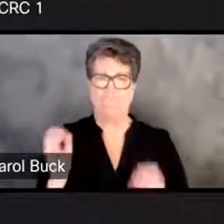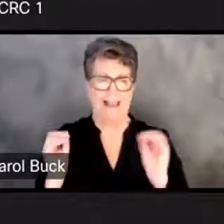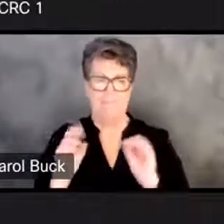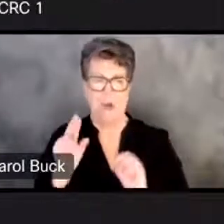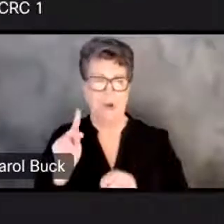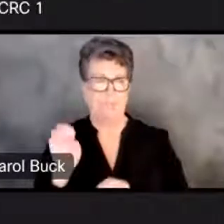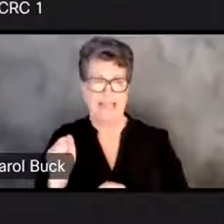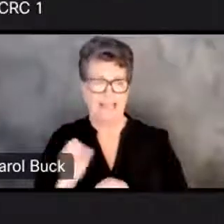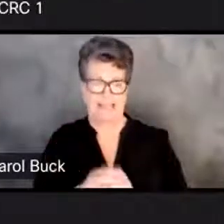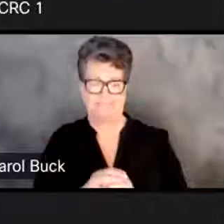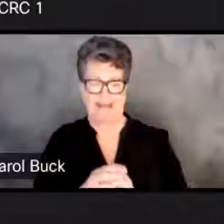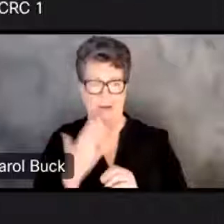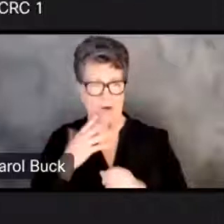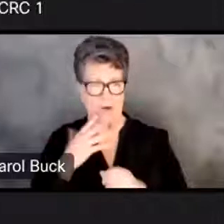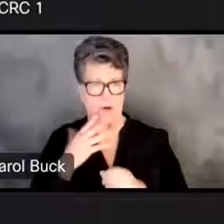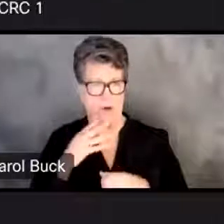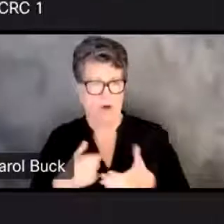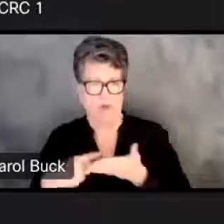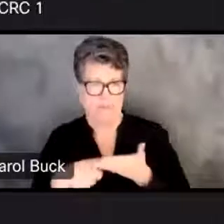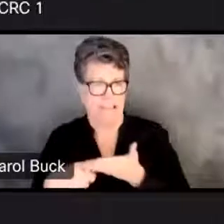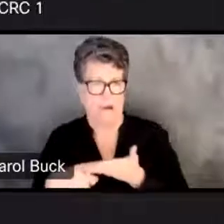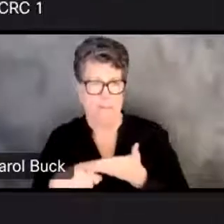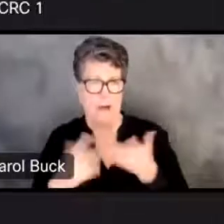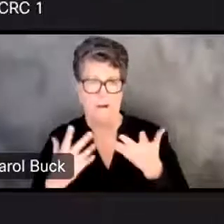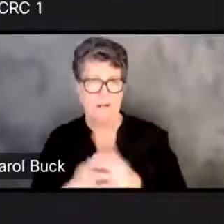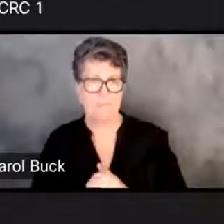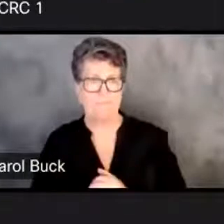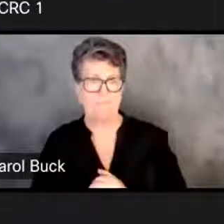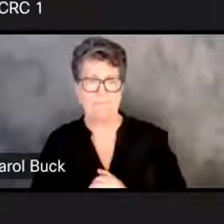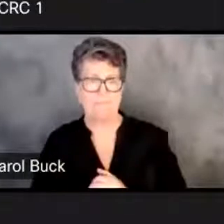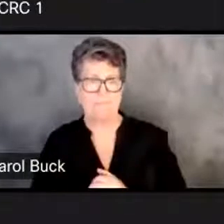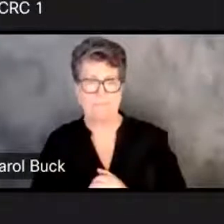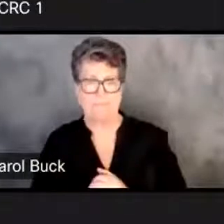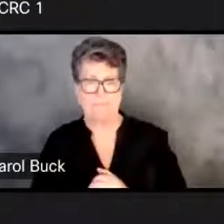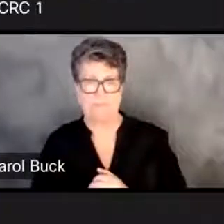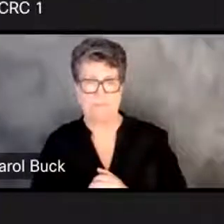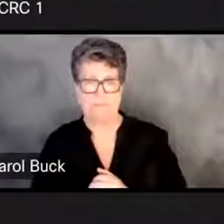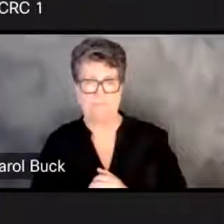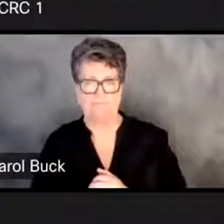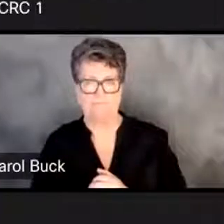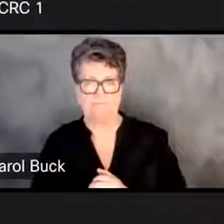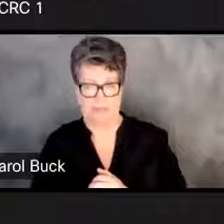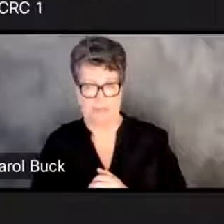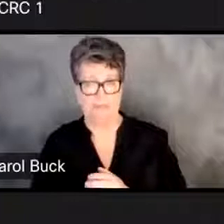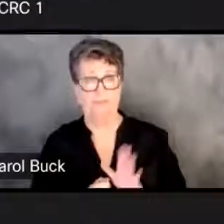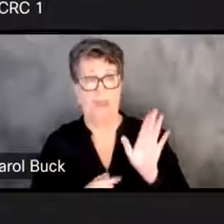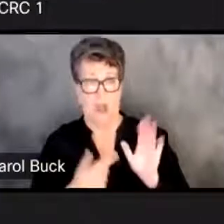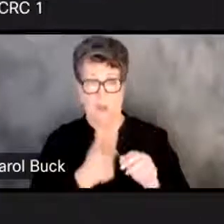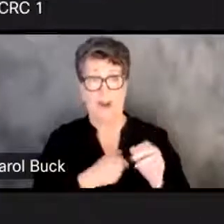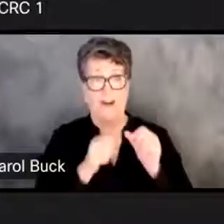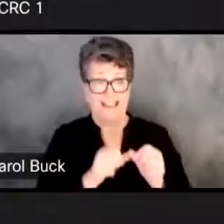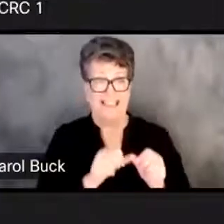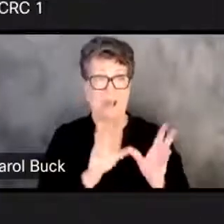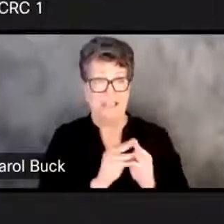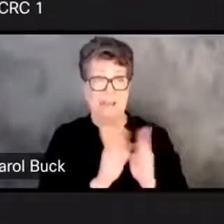that either. I don't know what the internal group, what their plan is or what was decided there. We're continuing to meet on that. There